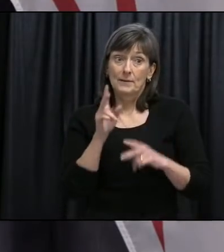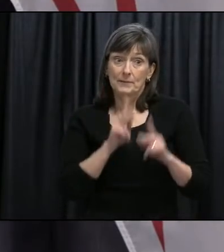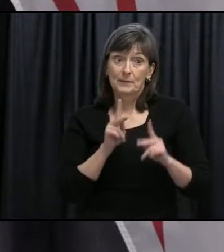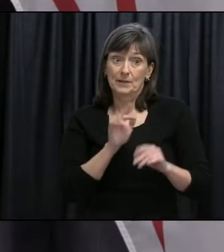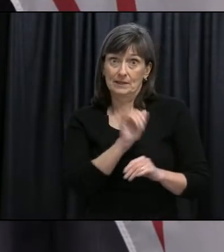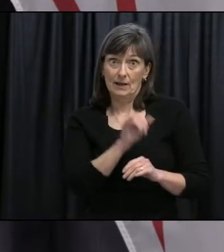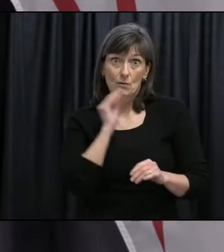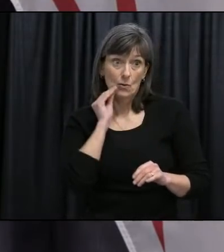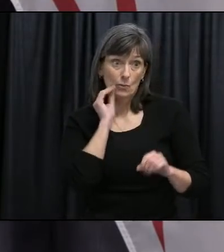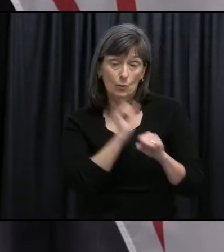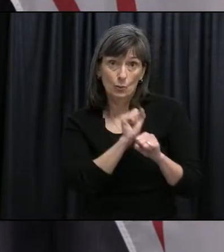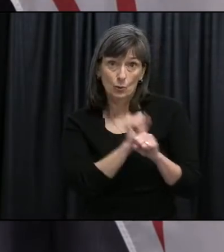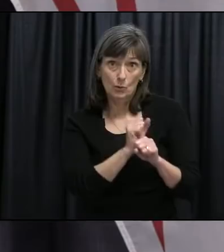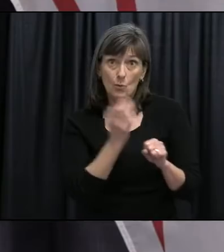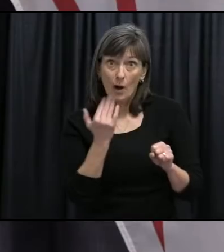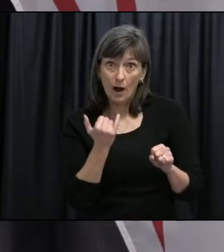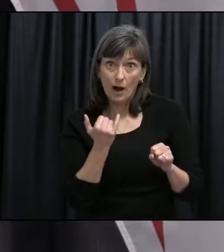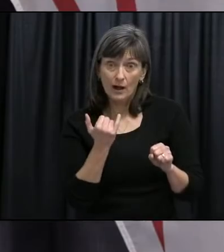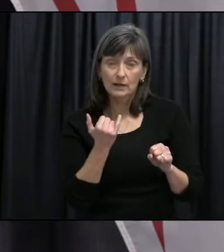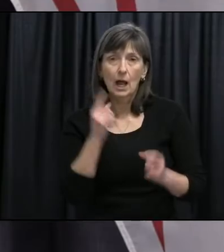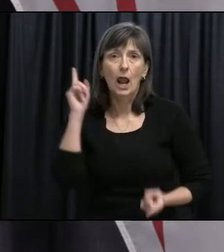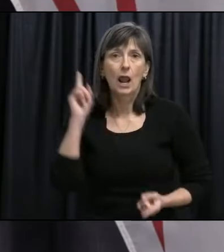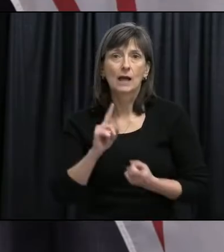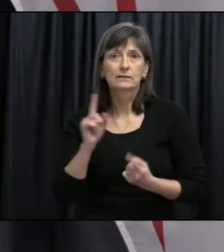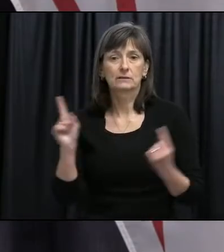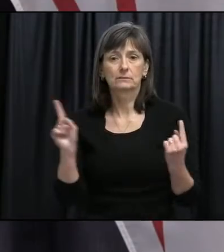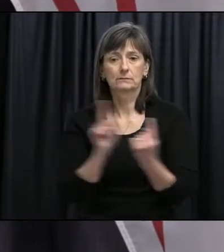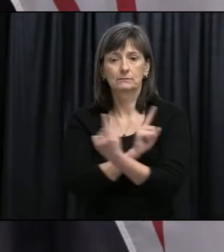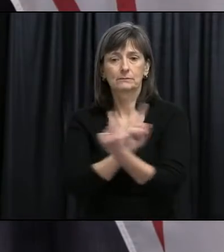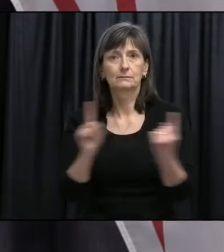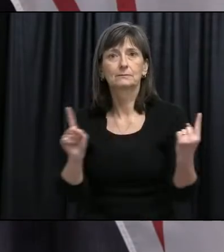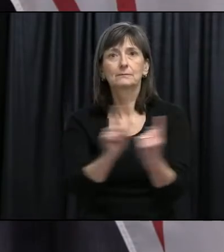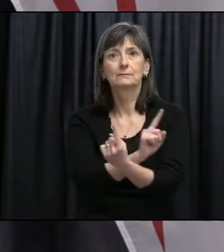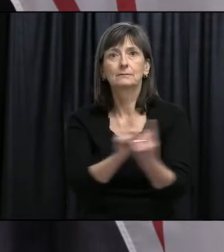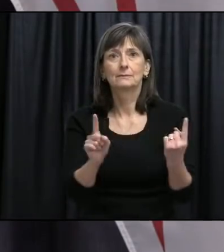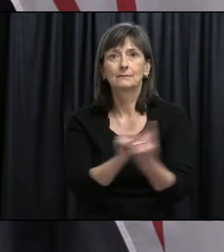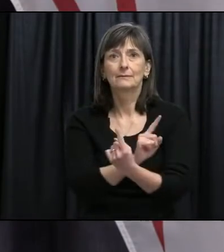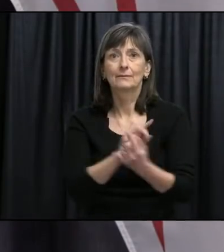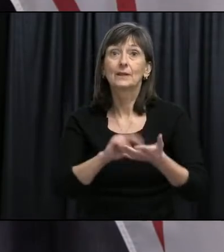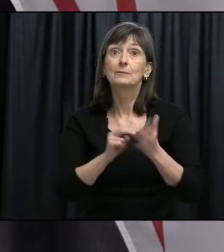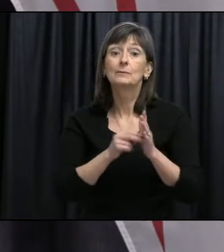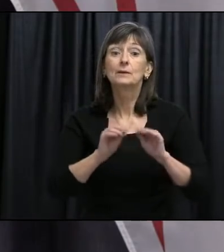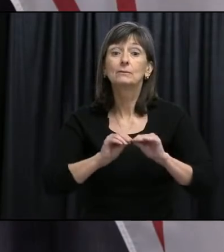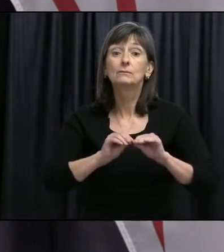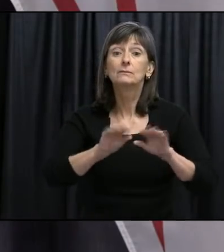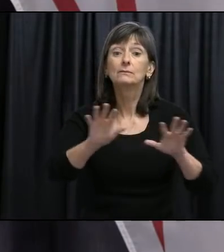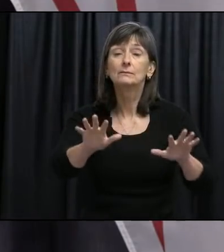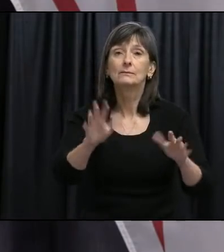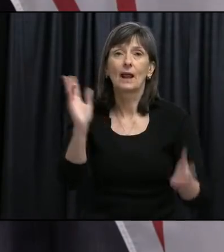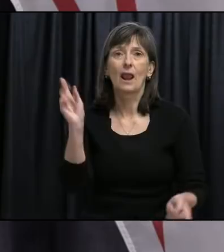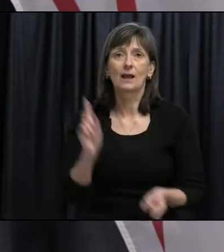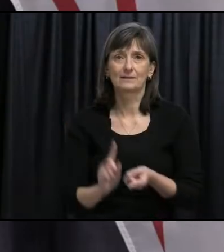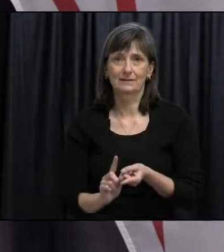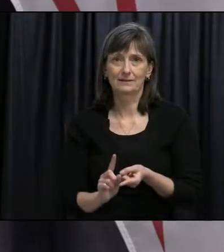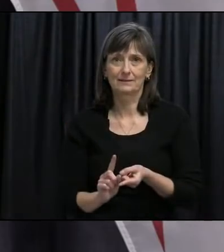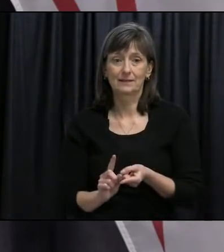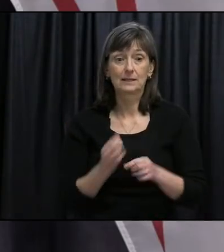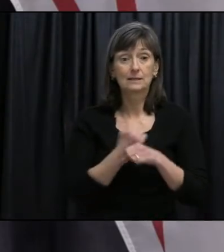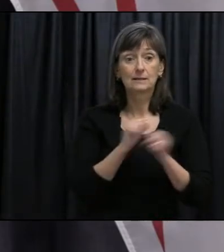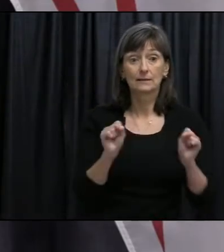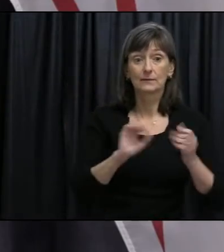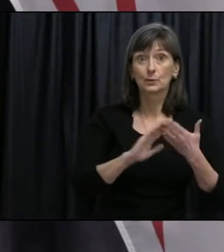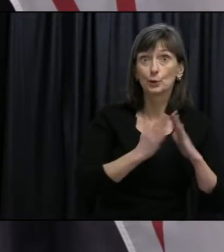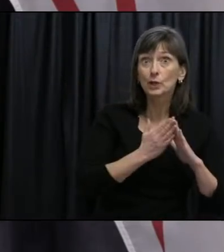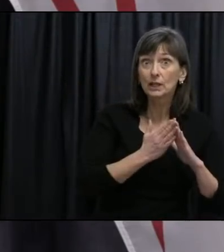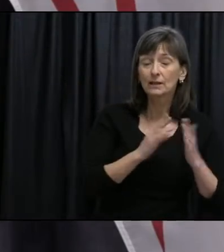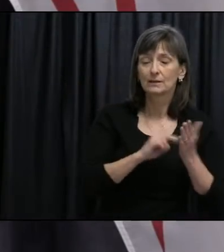contacts is so that we can reduce the risk and the spread in the community. And we know that if we have a safe community, we'll have a safe